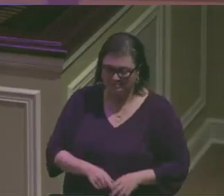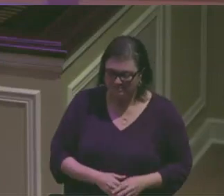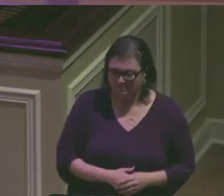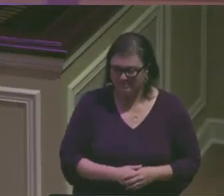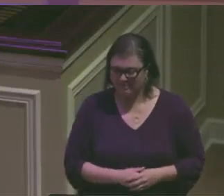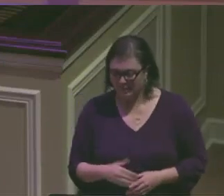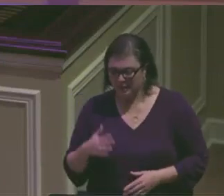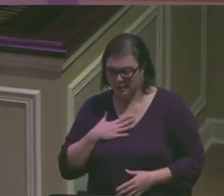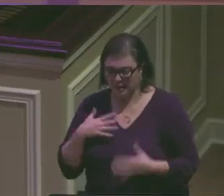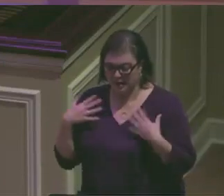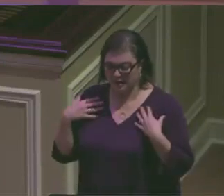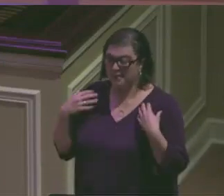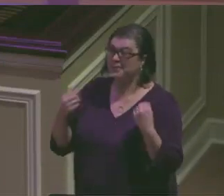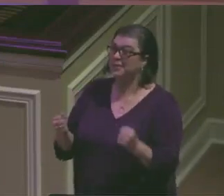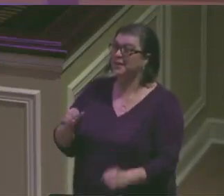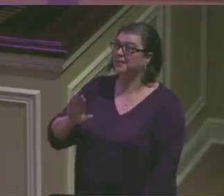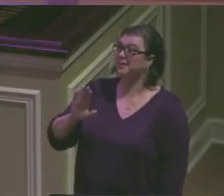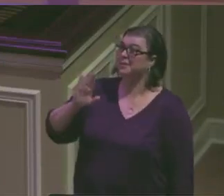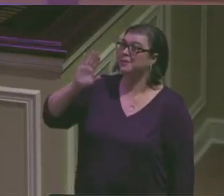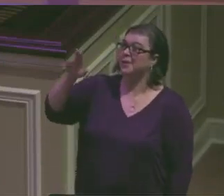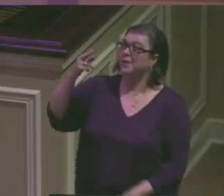side. My strength is in Your name.